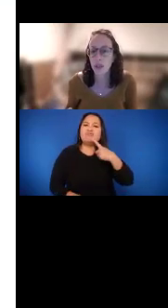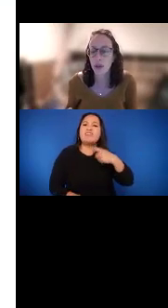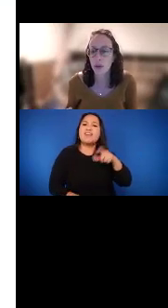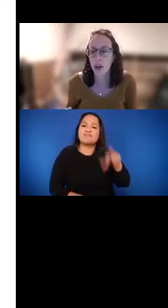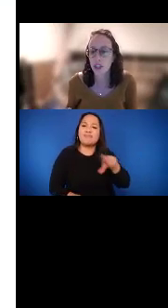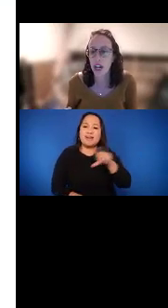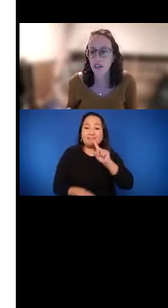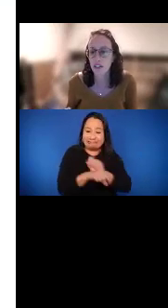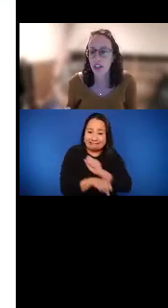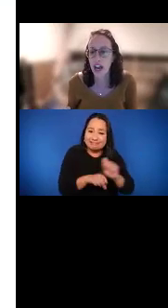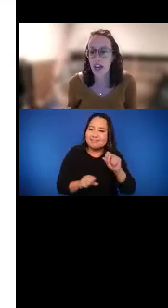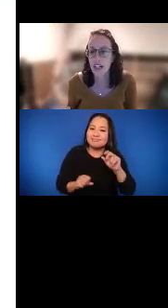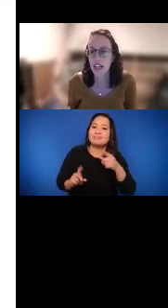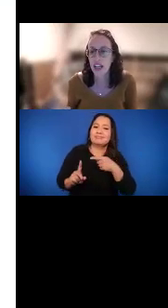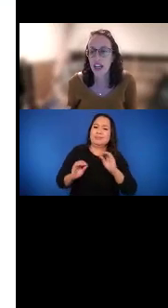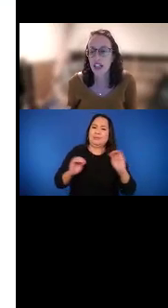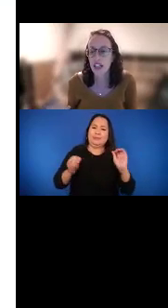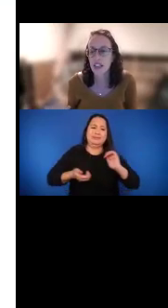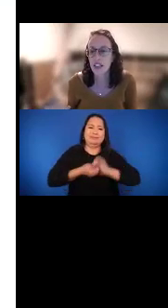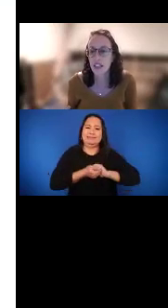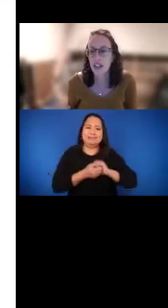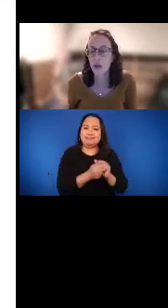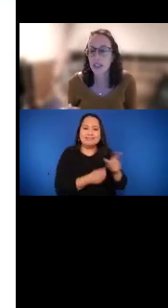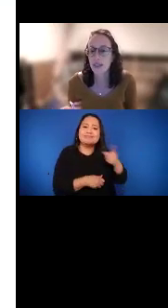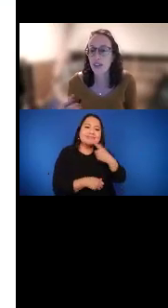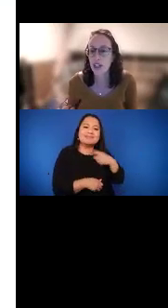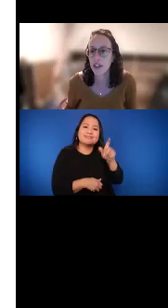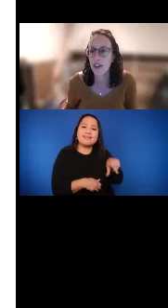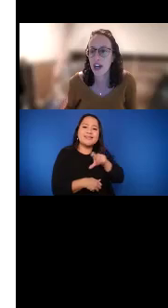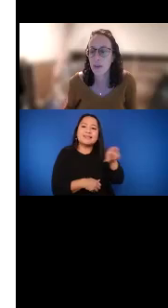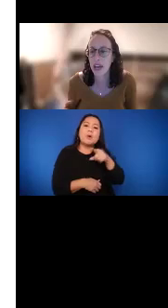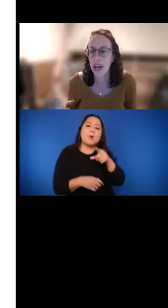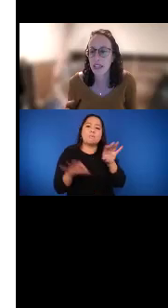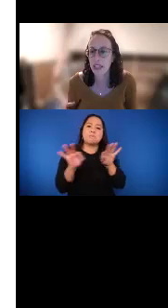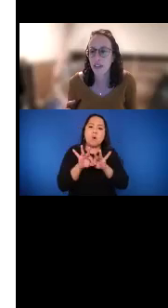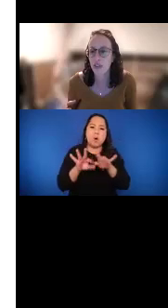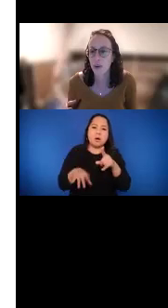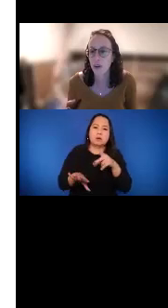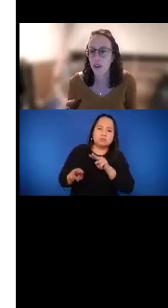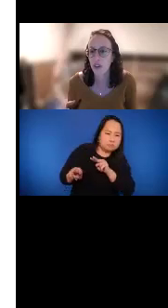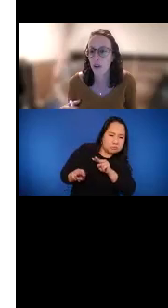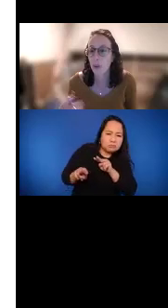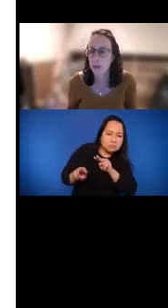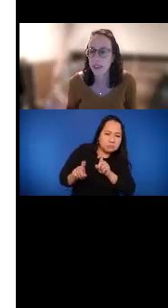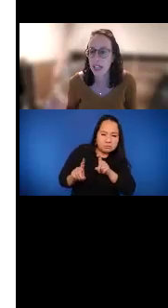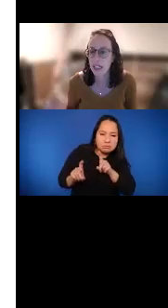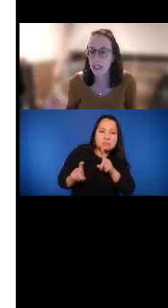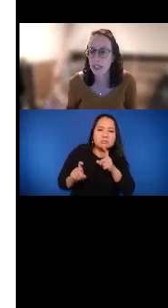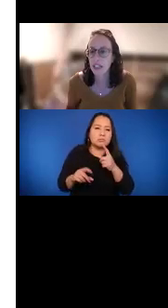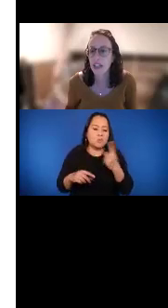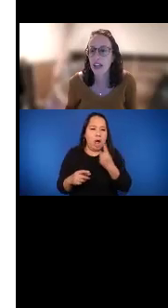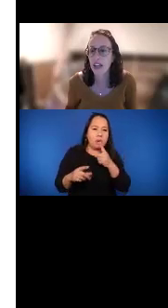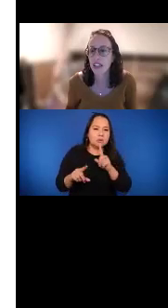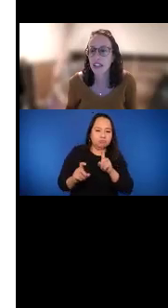you want to watch out for that and always verify by asking for their